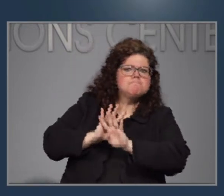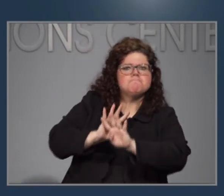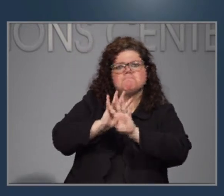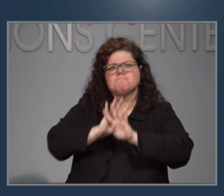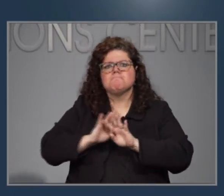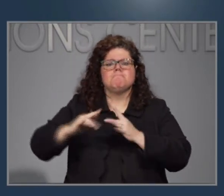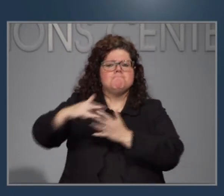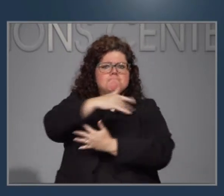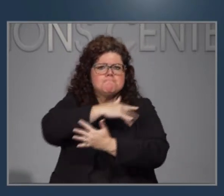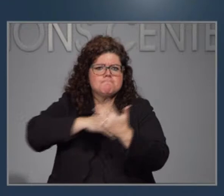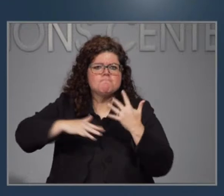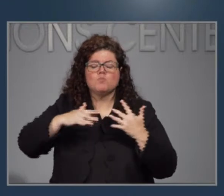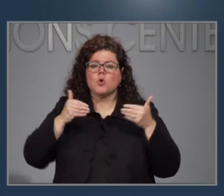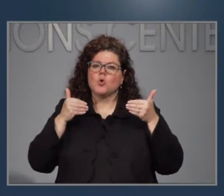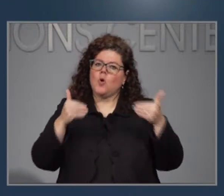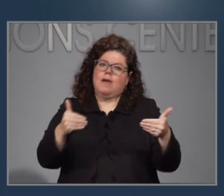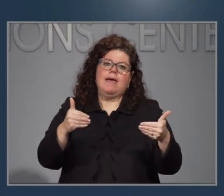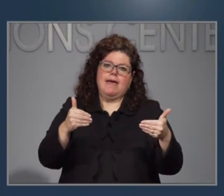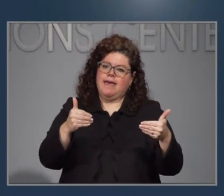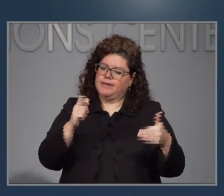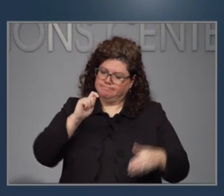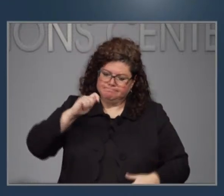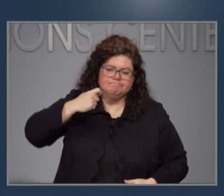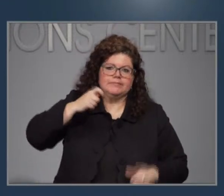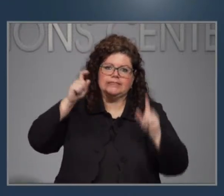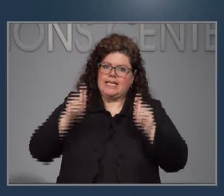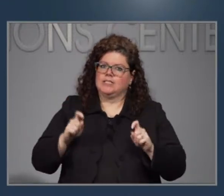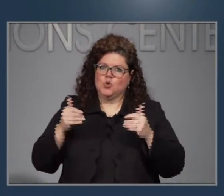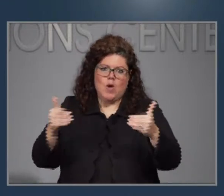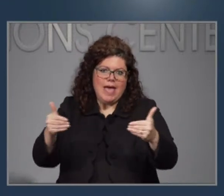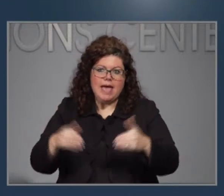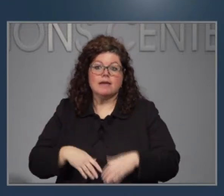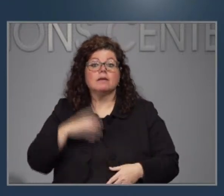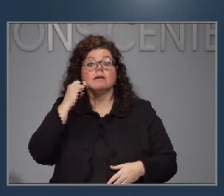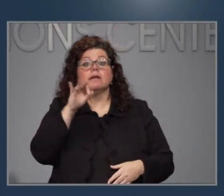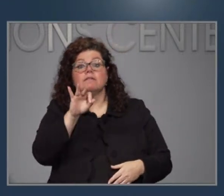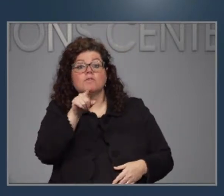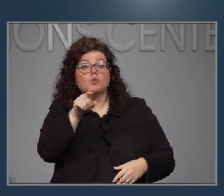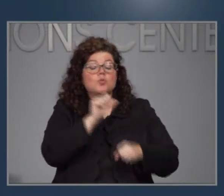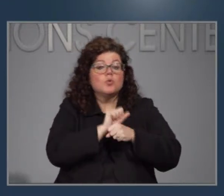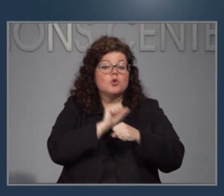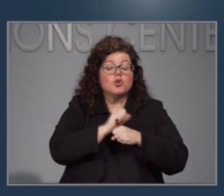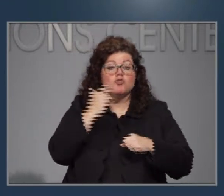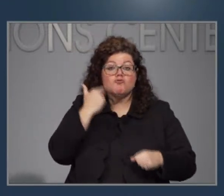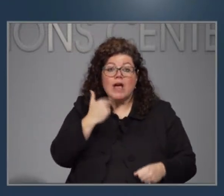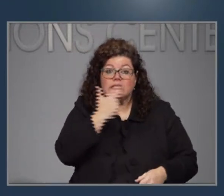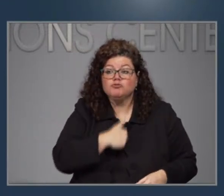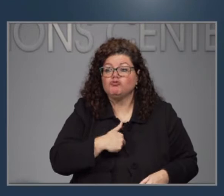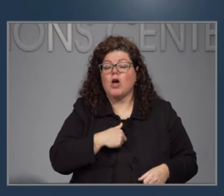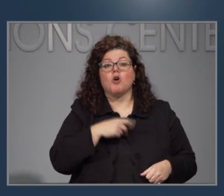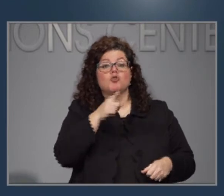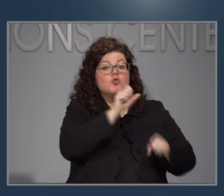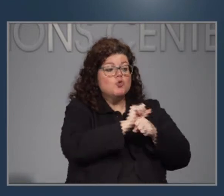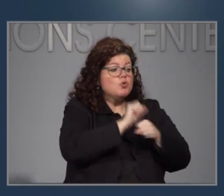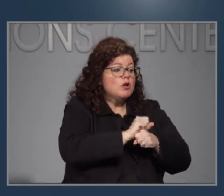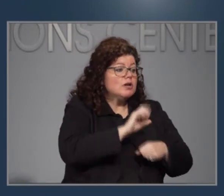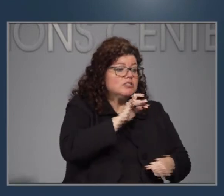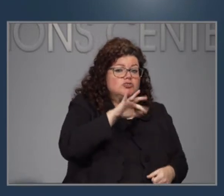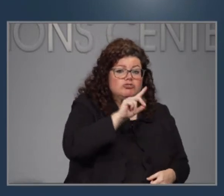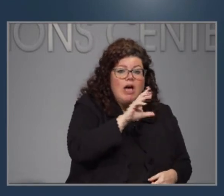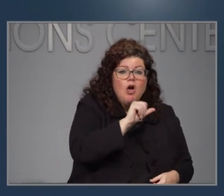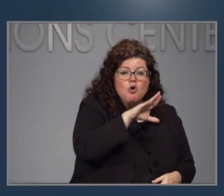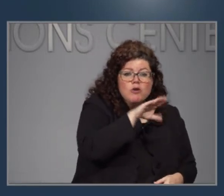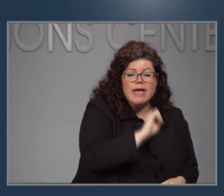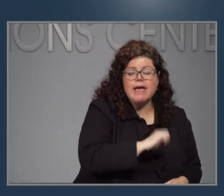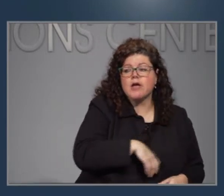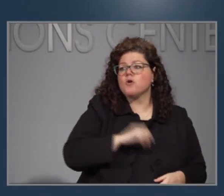of high-risk exposure, such as a grocery store, a child care program, or a restaurant, get tested. If you work in a high-risk setting like